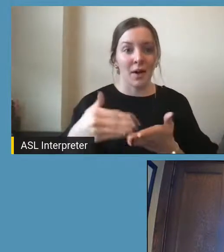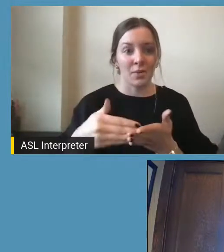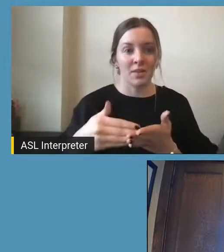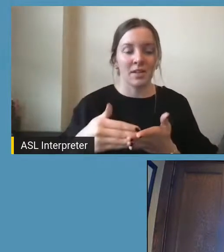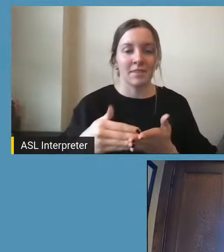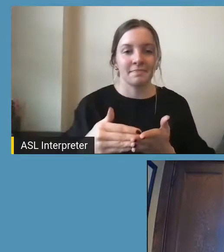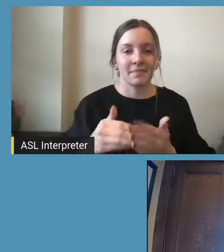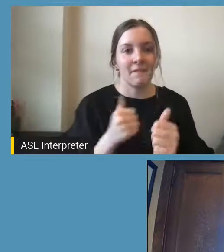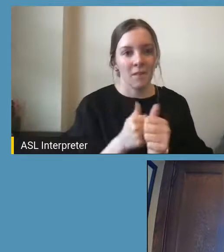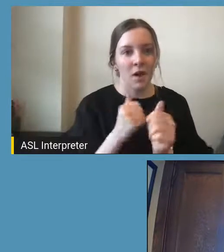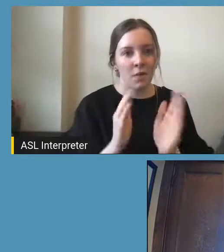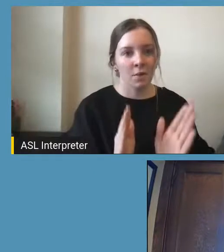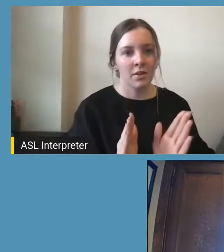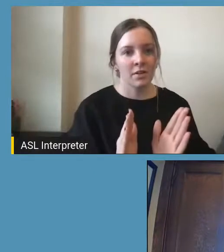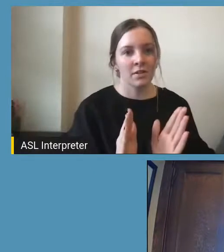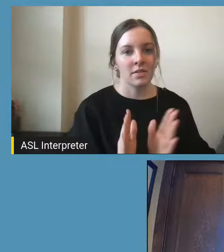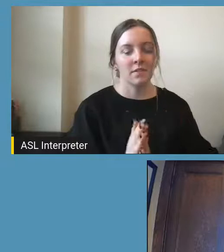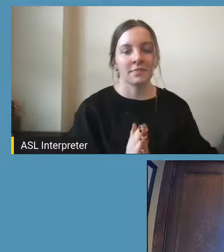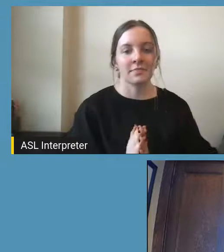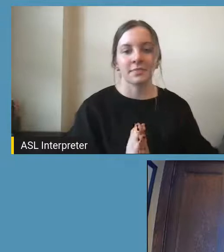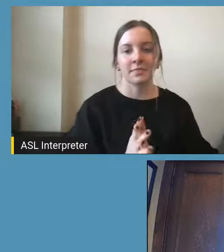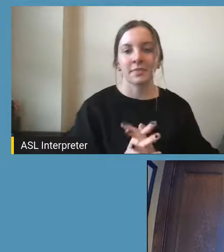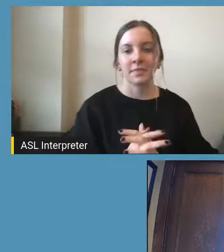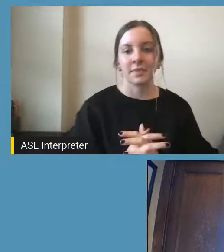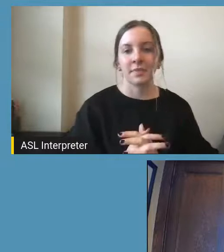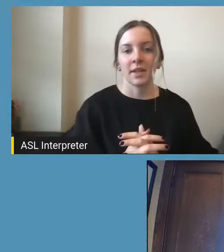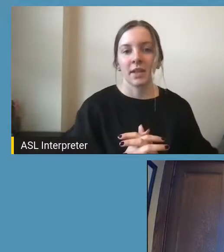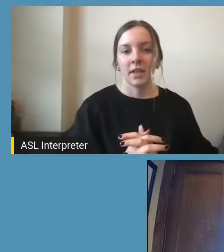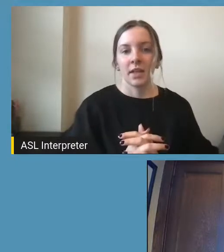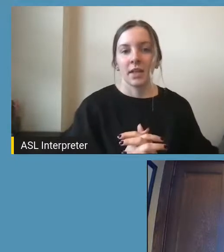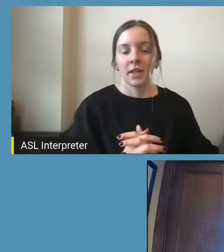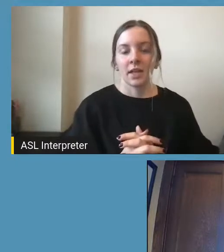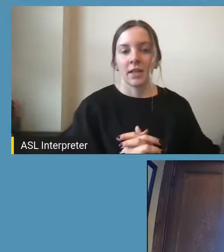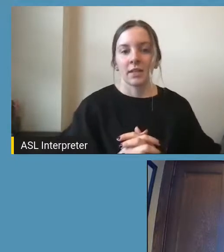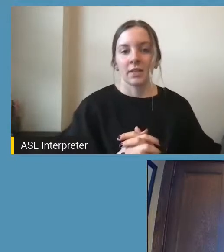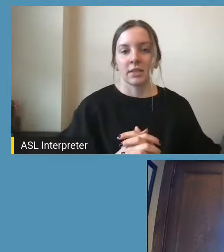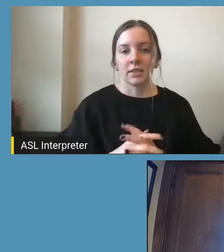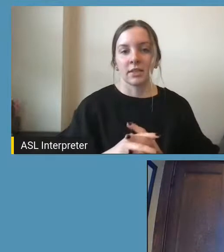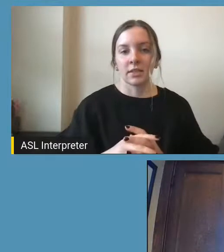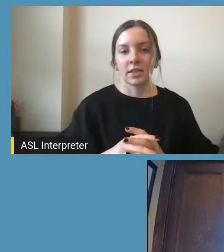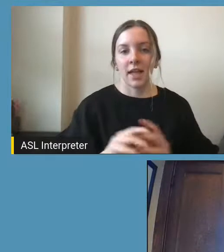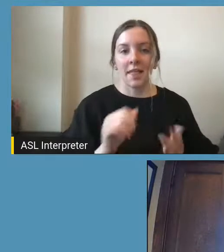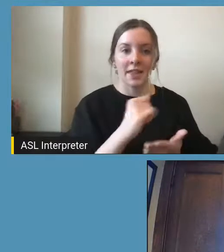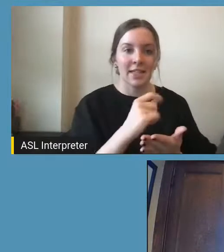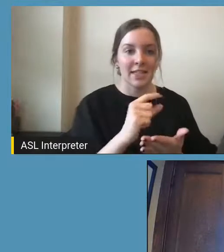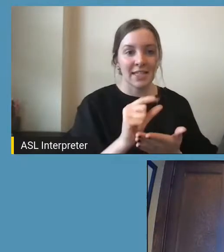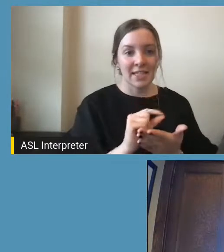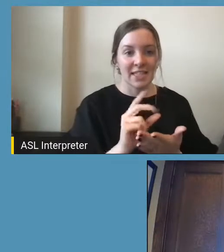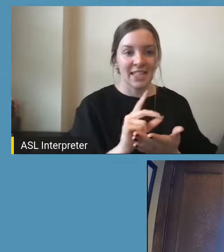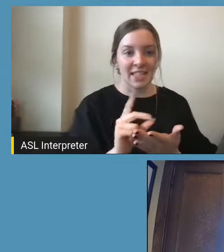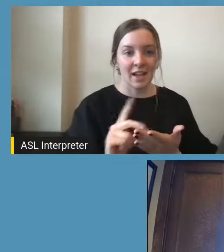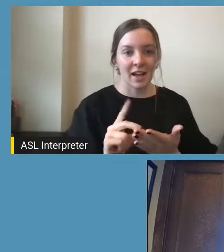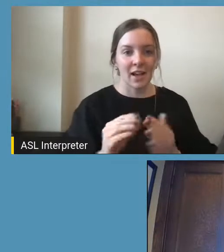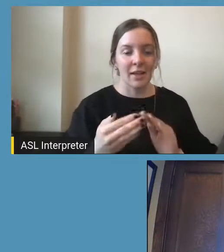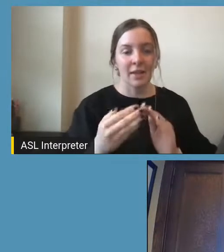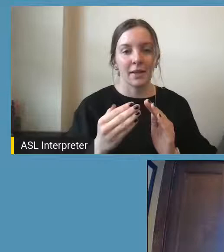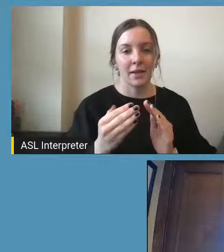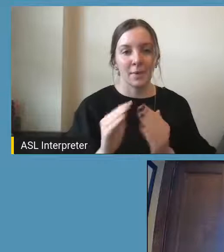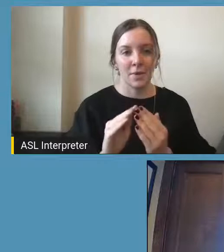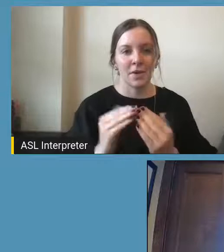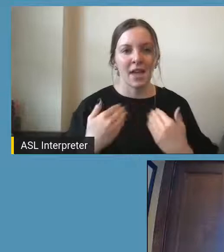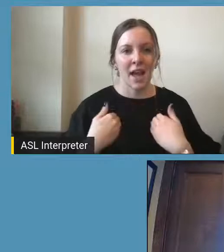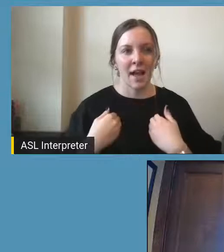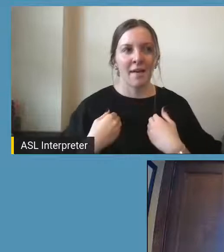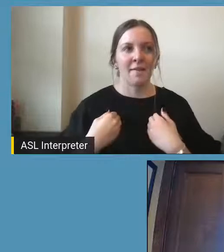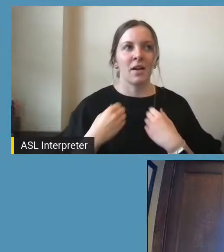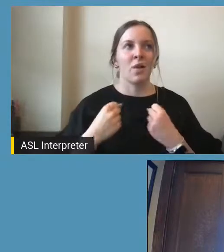community and Marvelous Designer community, which is the same software, have thousands of users. Yes,